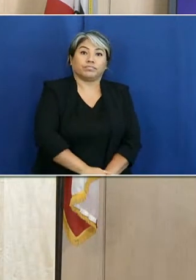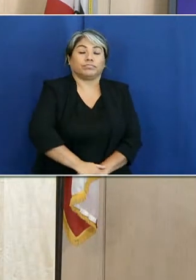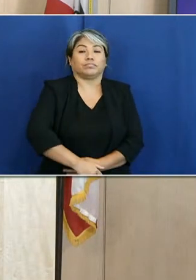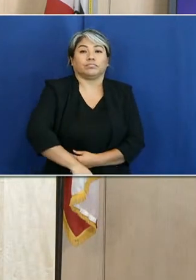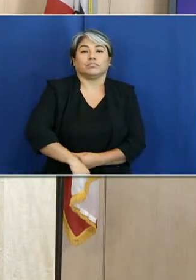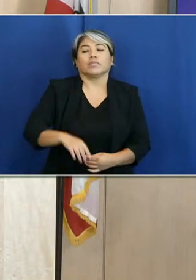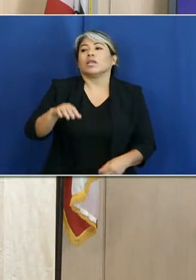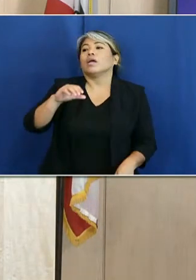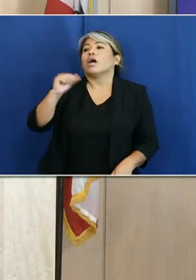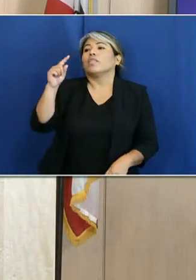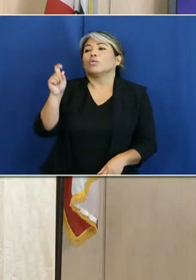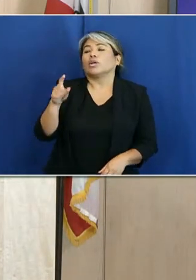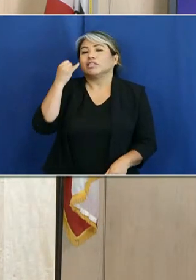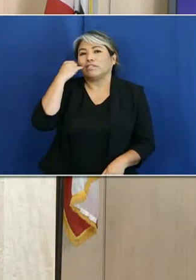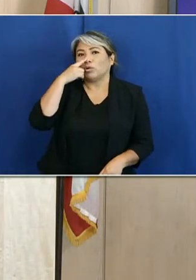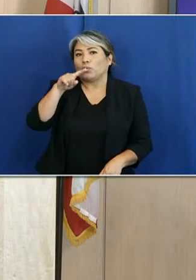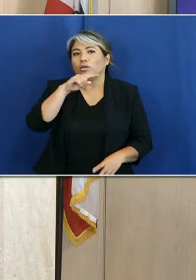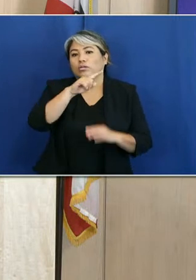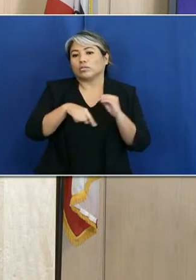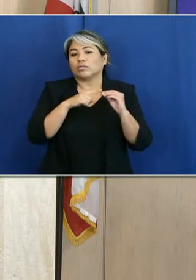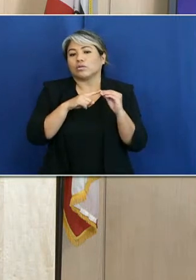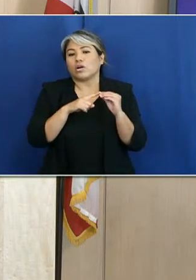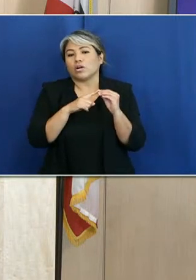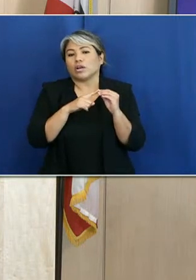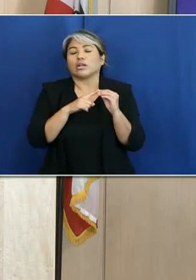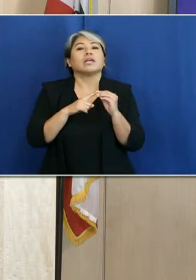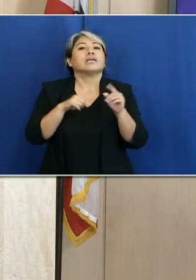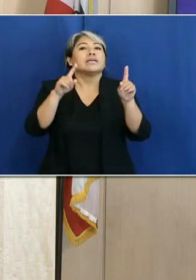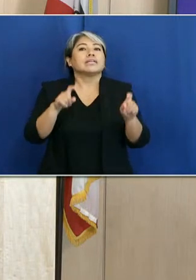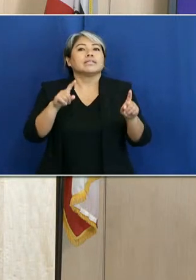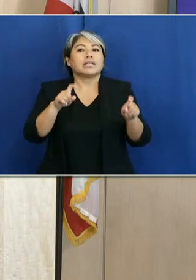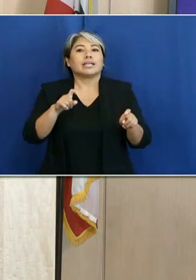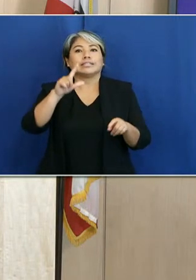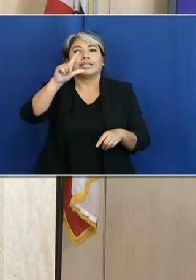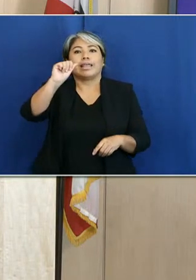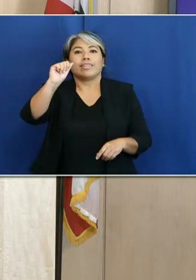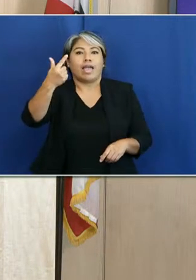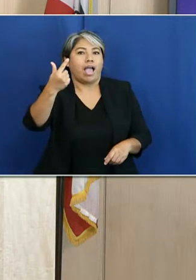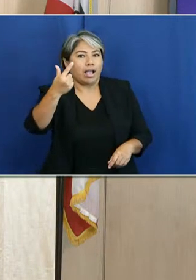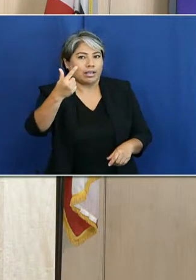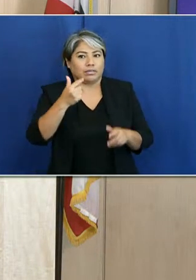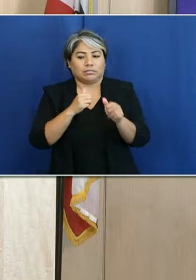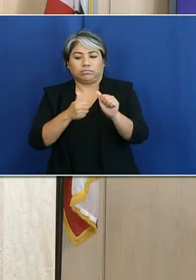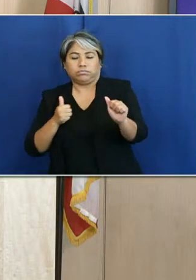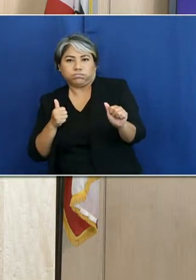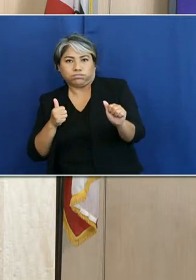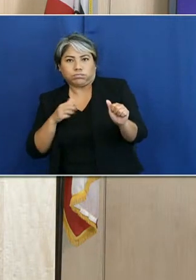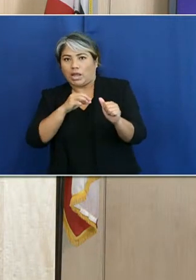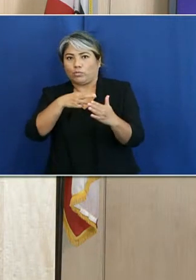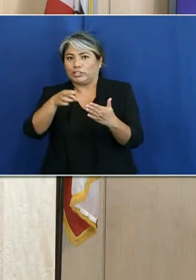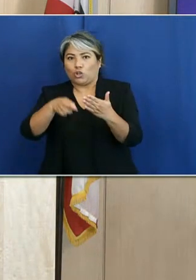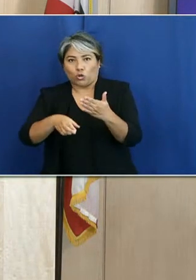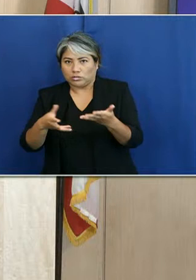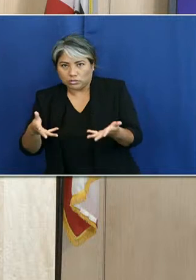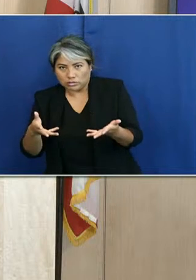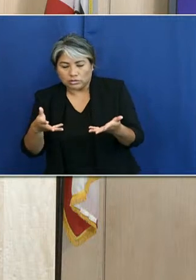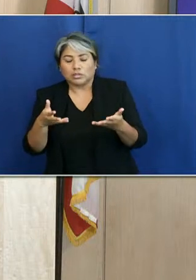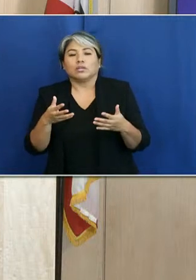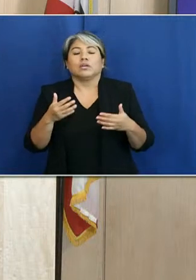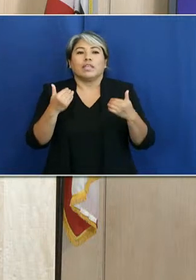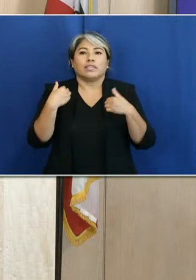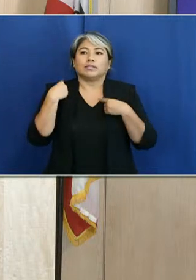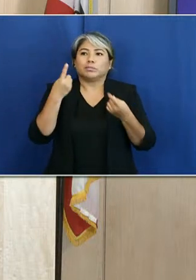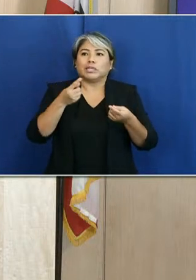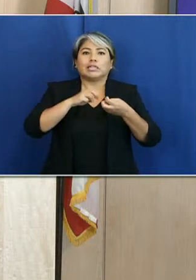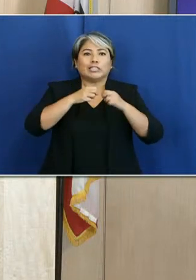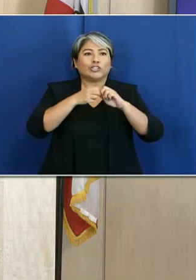And another question, if you would, regarding testing lag in results. There has been this issue going on